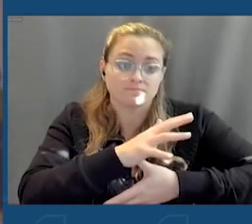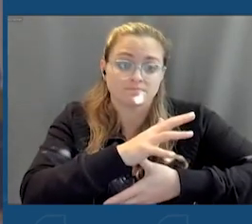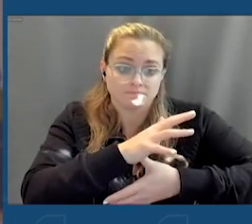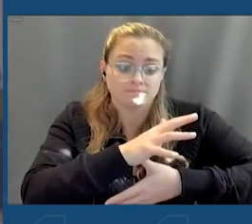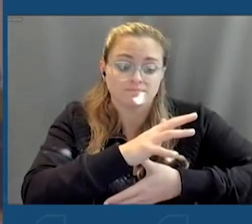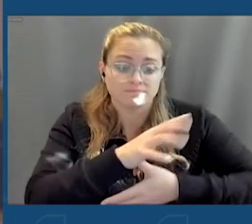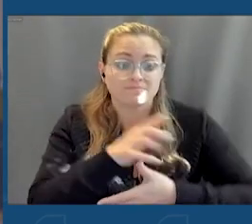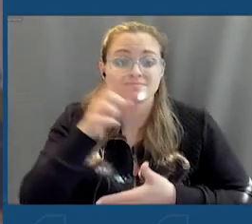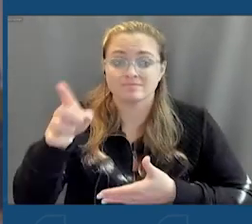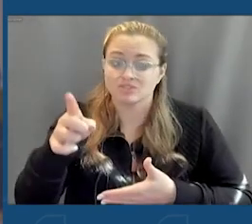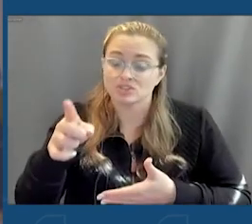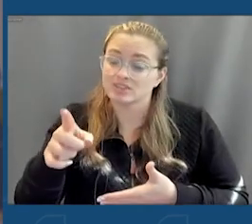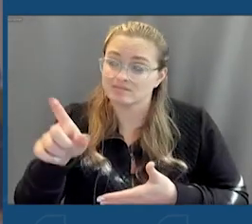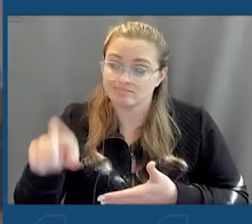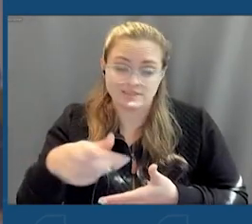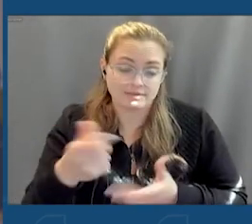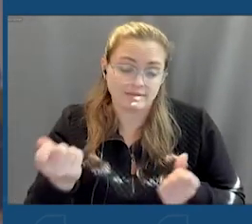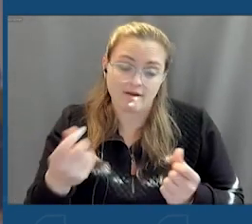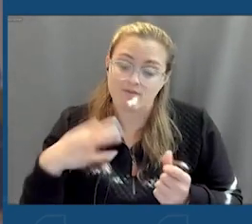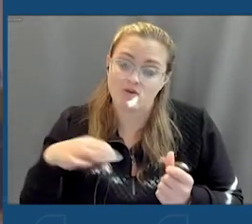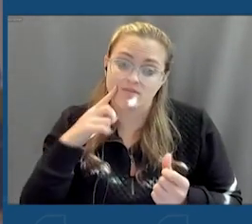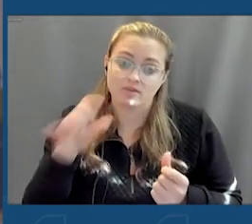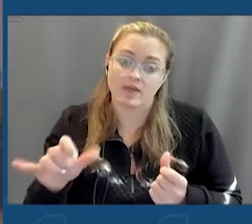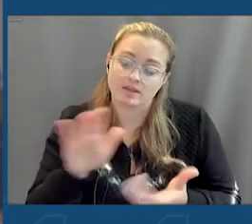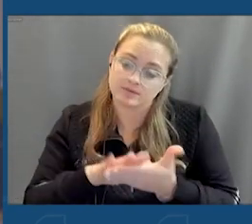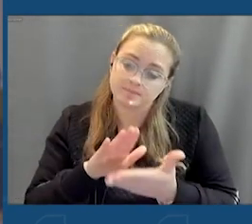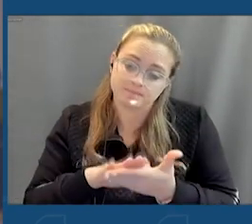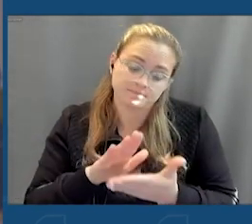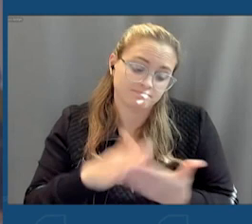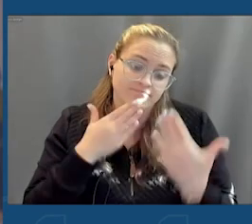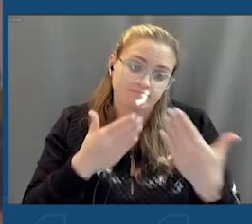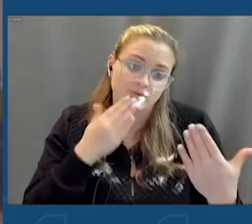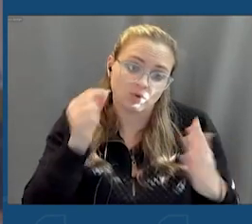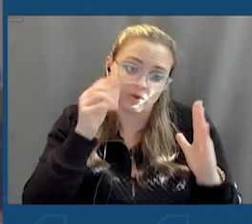she deserves a lot of credit for that. So please, let's give her well-deserved opinion.